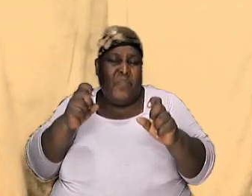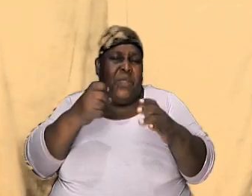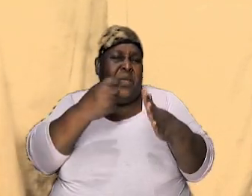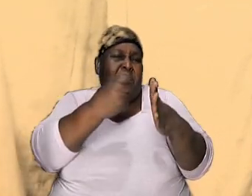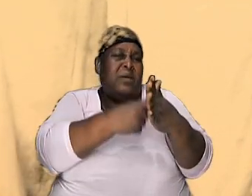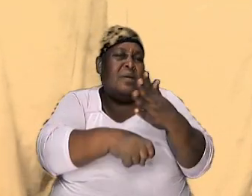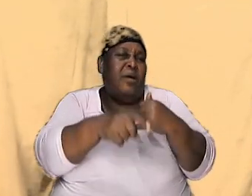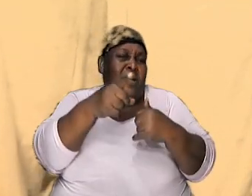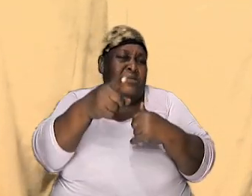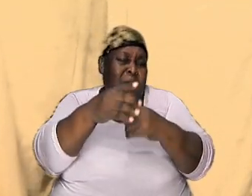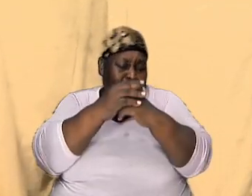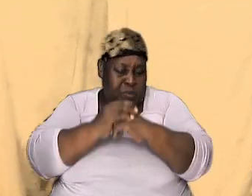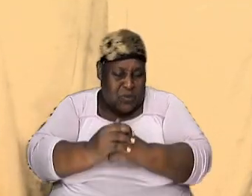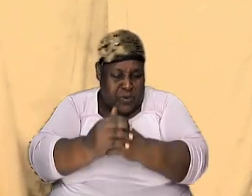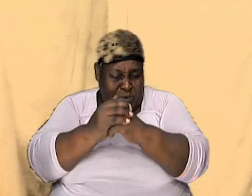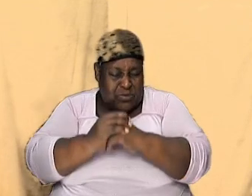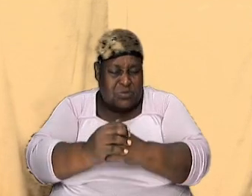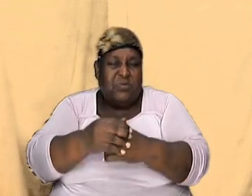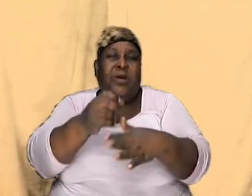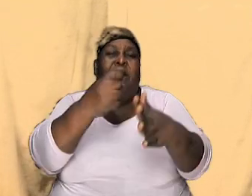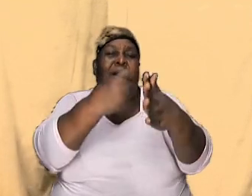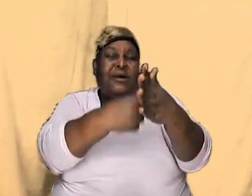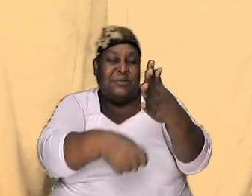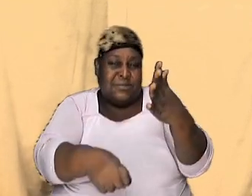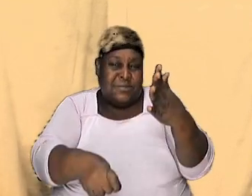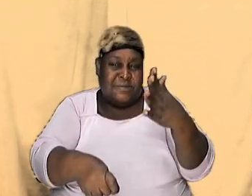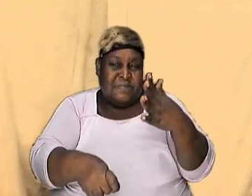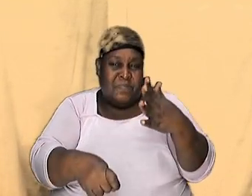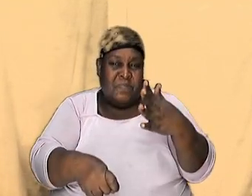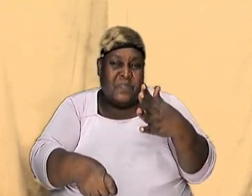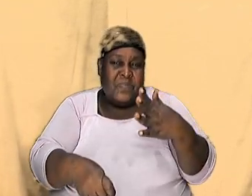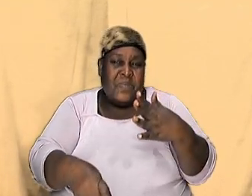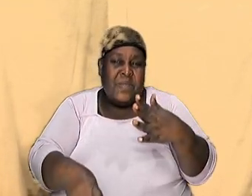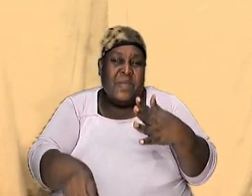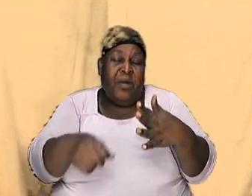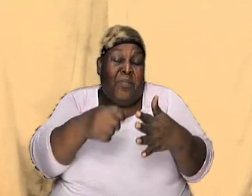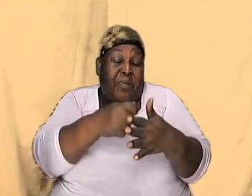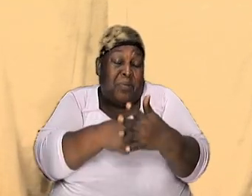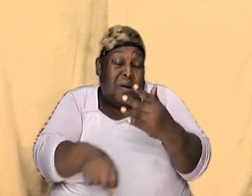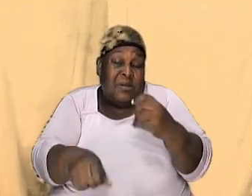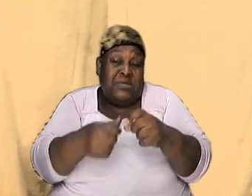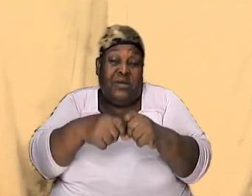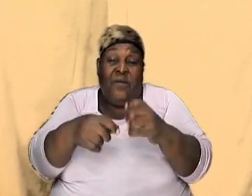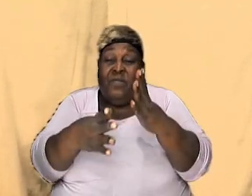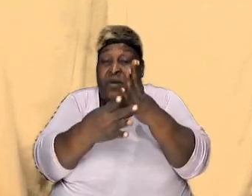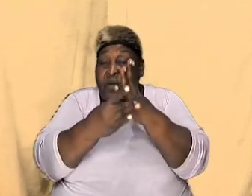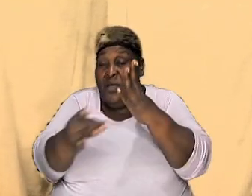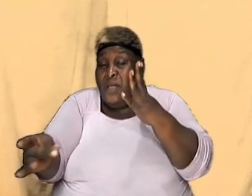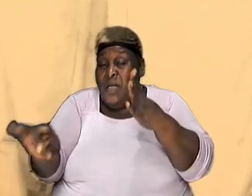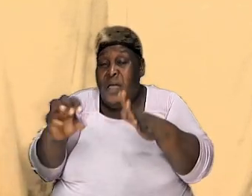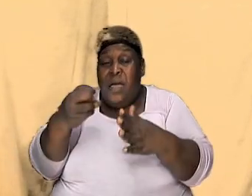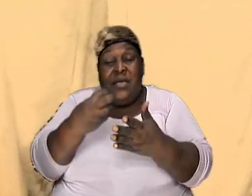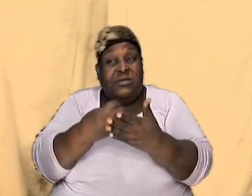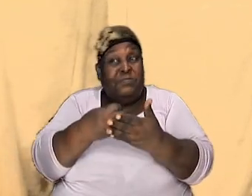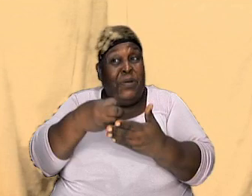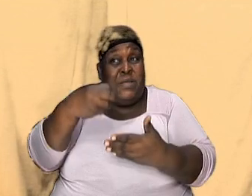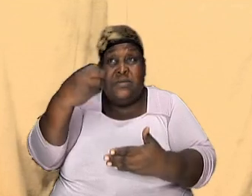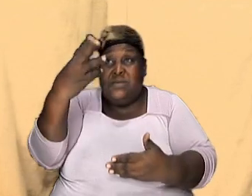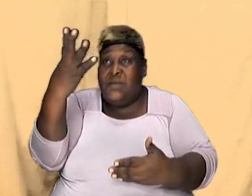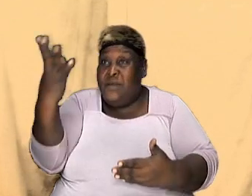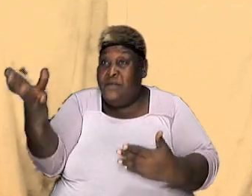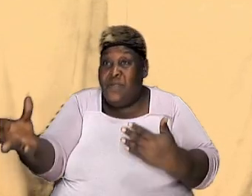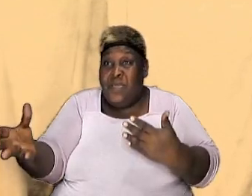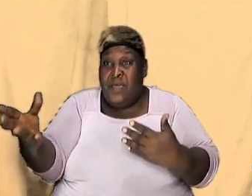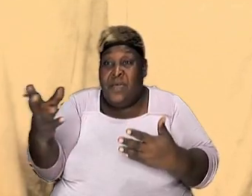worship is costly. Amen. So in the sense that the price of the oil, amen, was very expensive, but this woman saw it